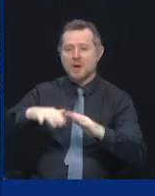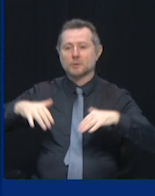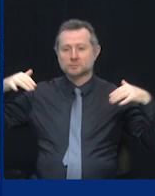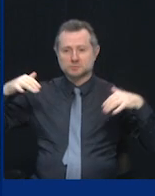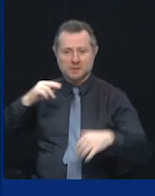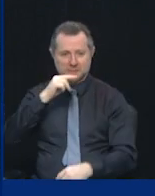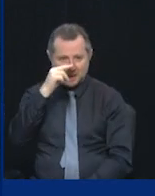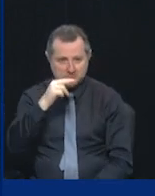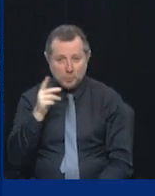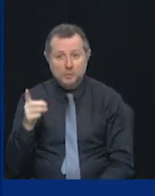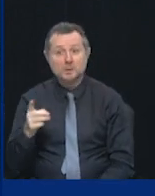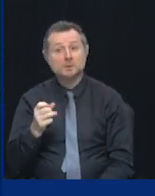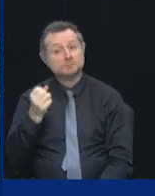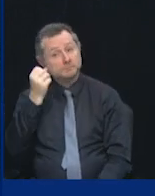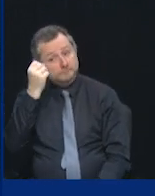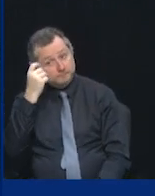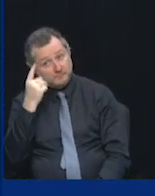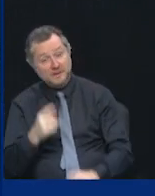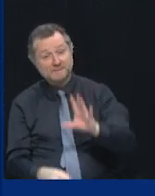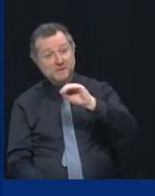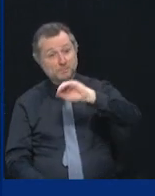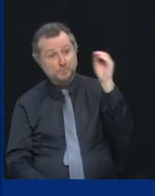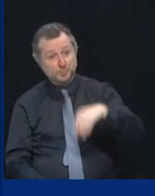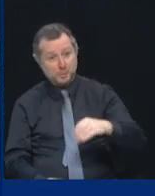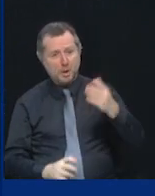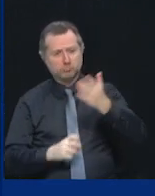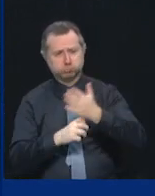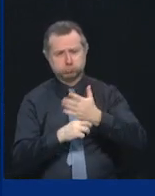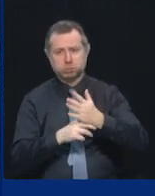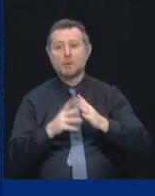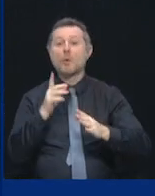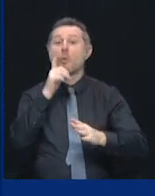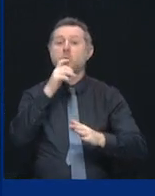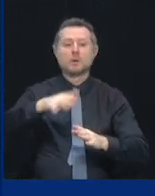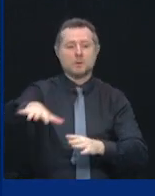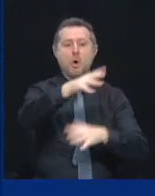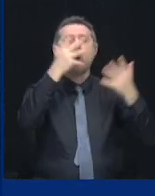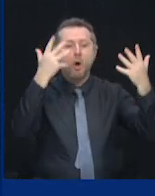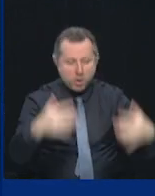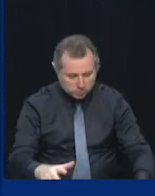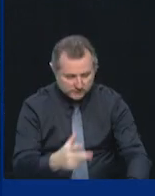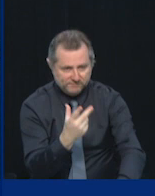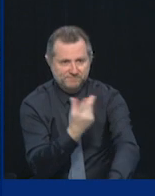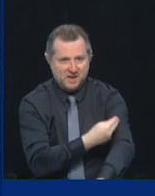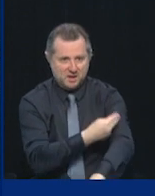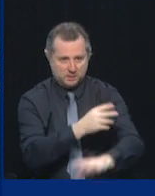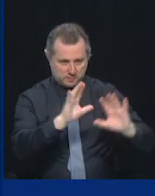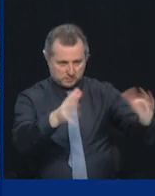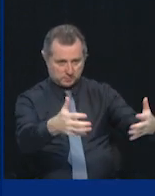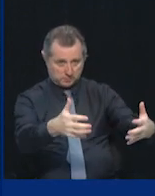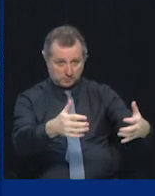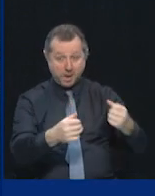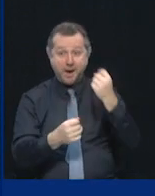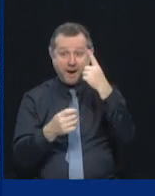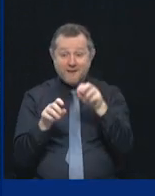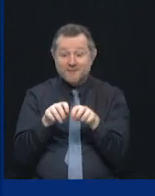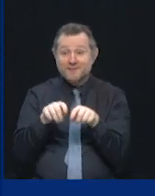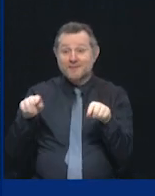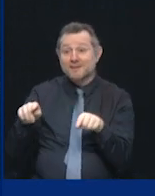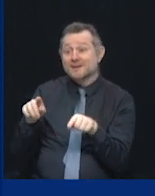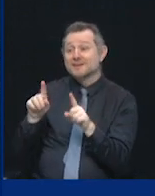50% of the tickets will be sold to vaccinated people. And the rule then will be for the